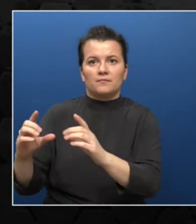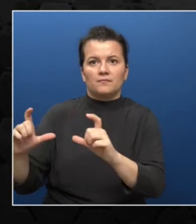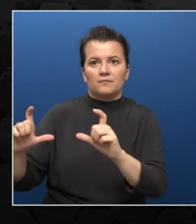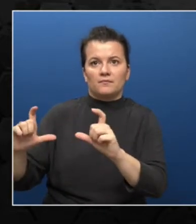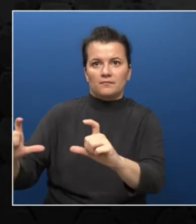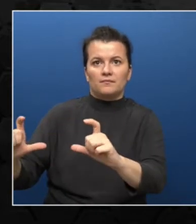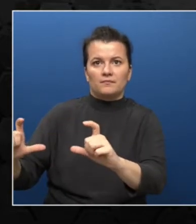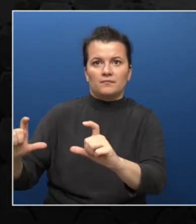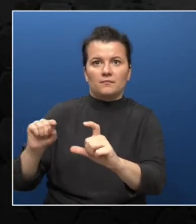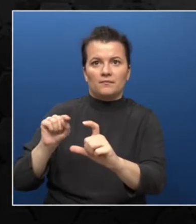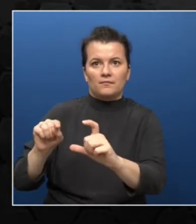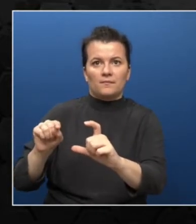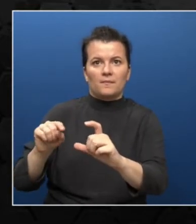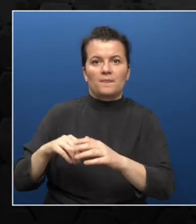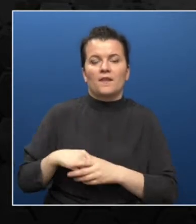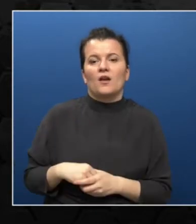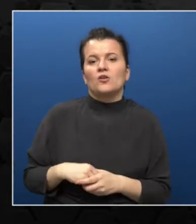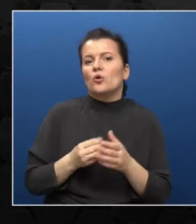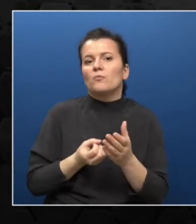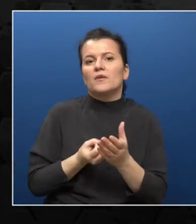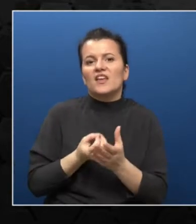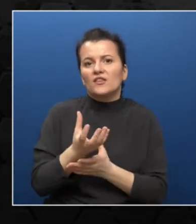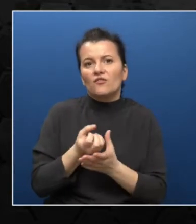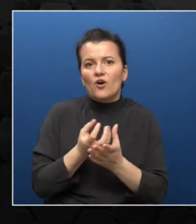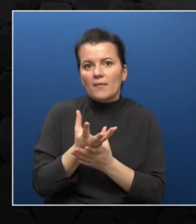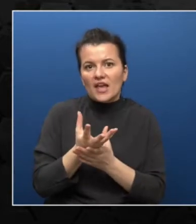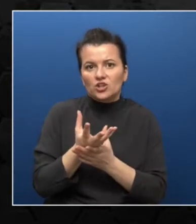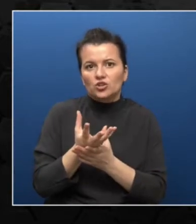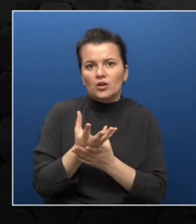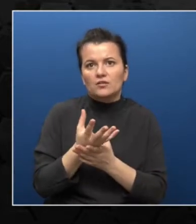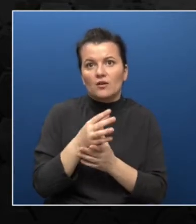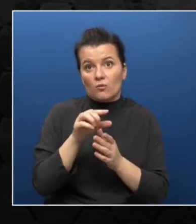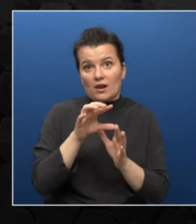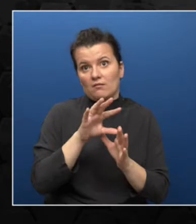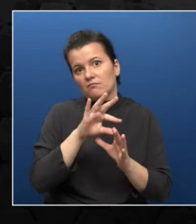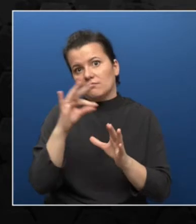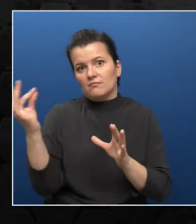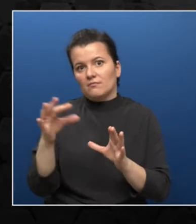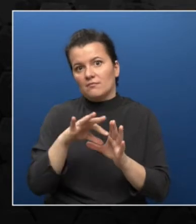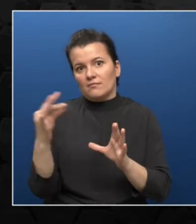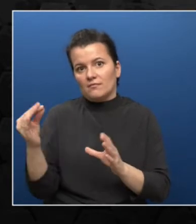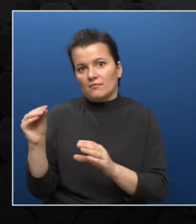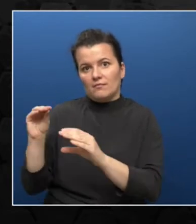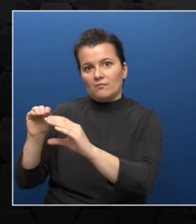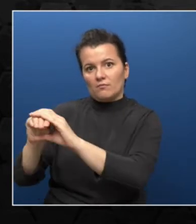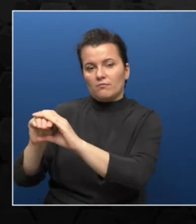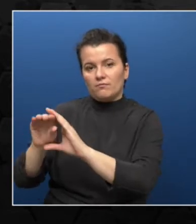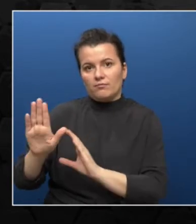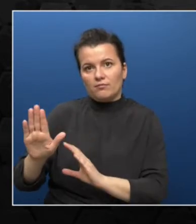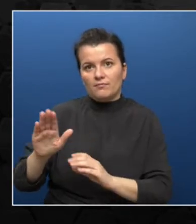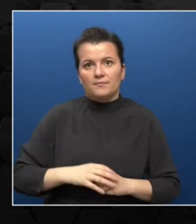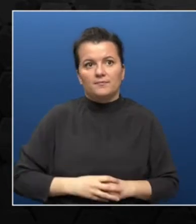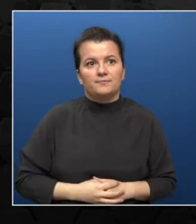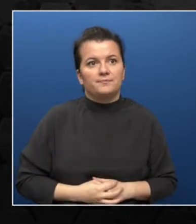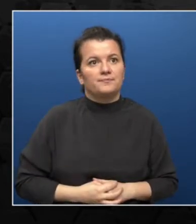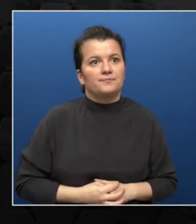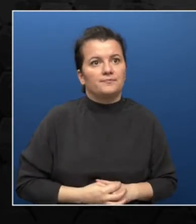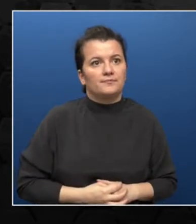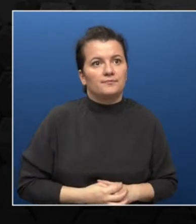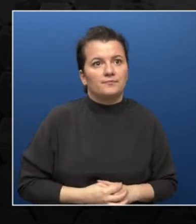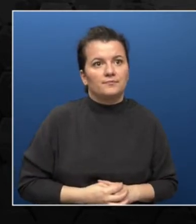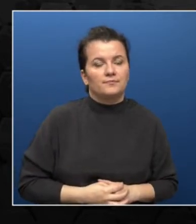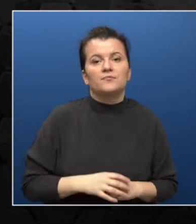our information, right? So I'm just gonna change a little bit. Use Power